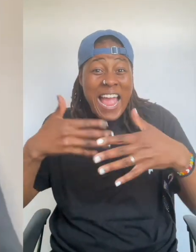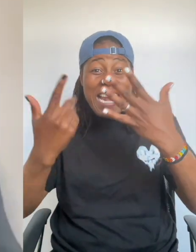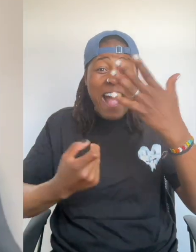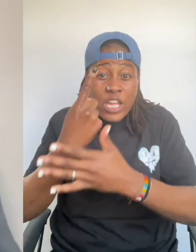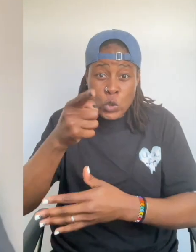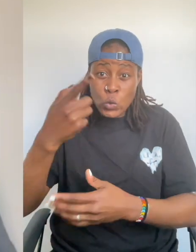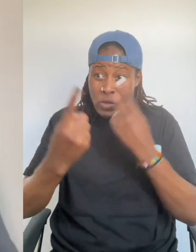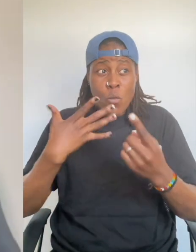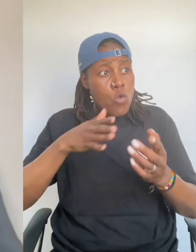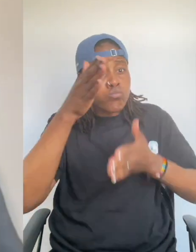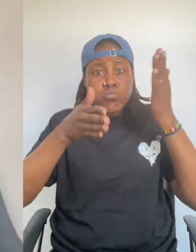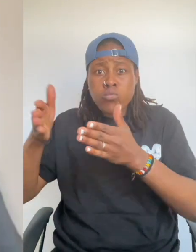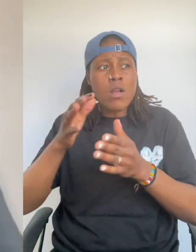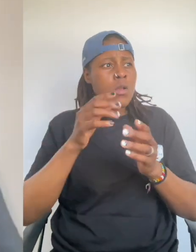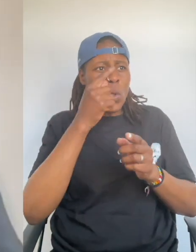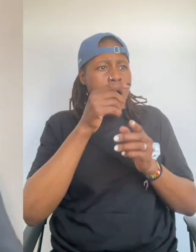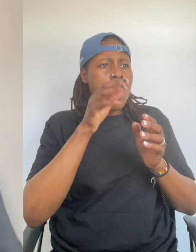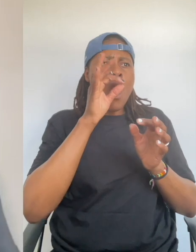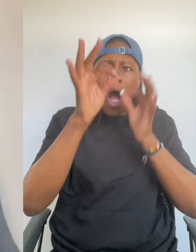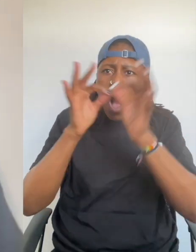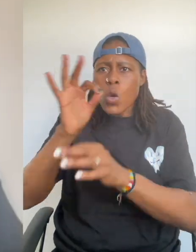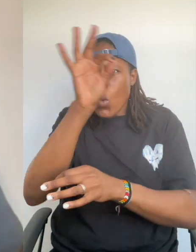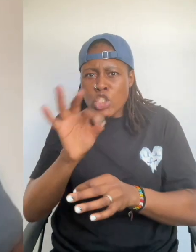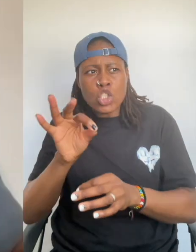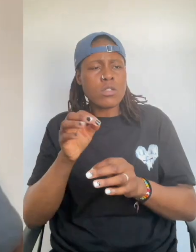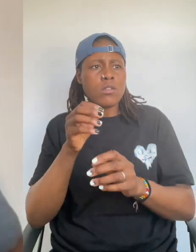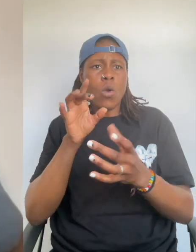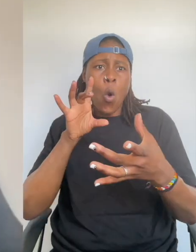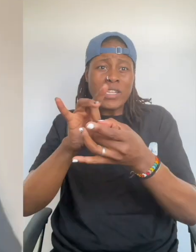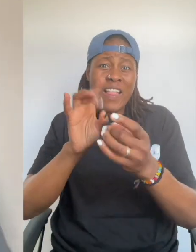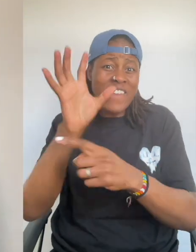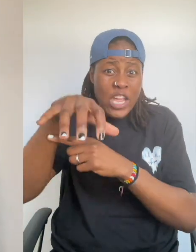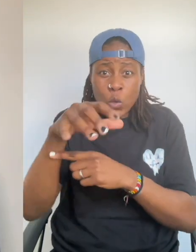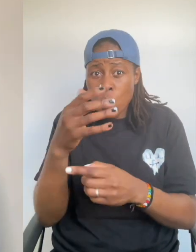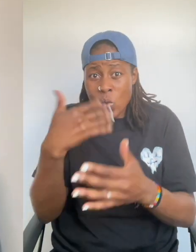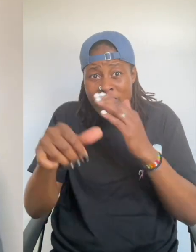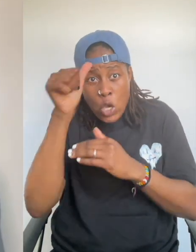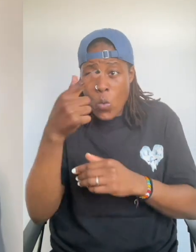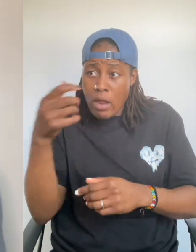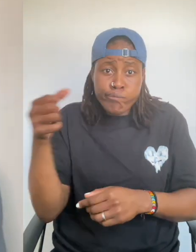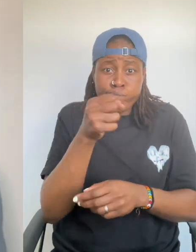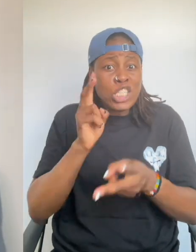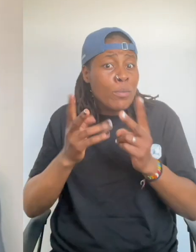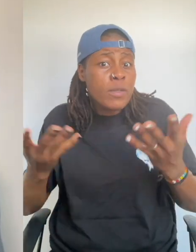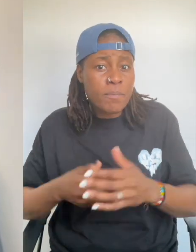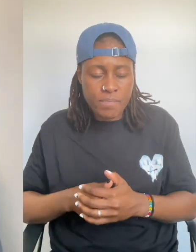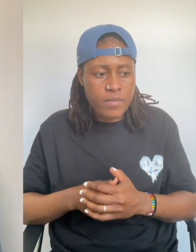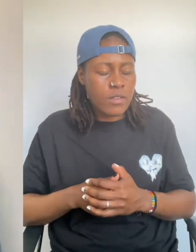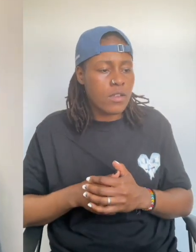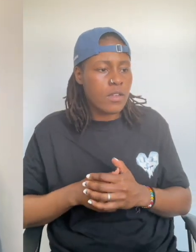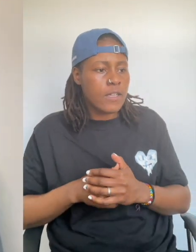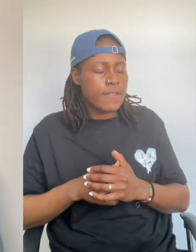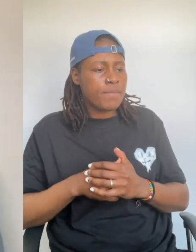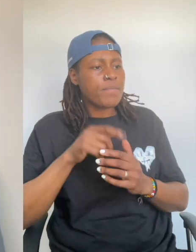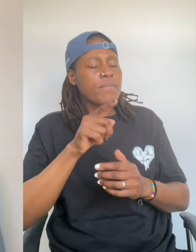just ask questions, reach out to the venues, see what can be done, because you never know. Absolutely. Yeah. Just try not to come